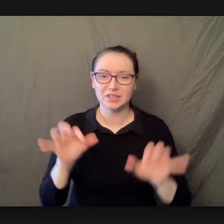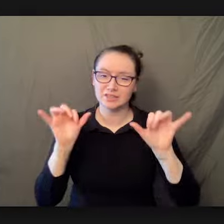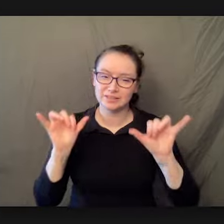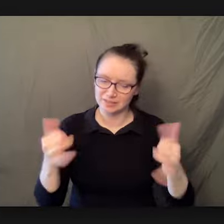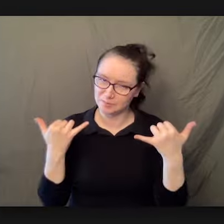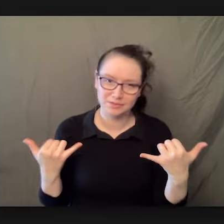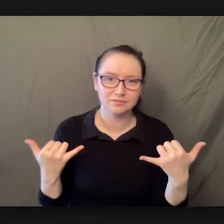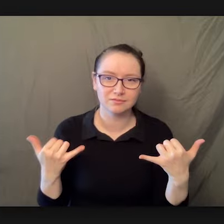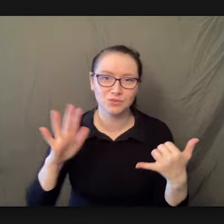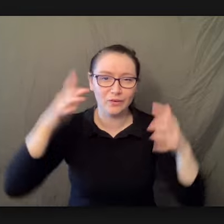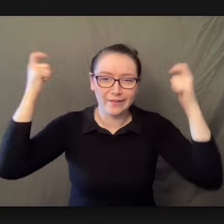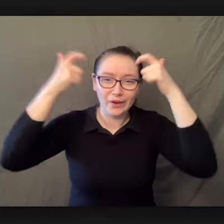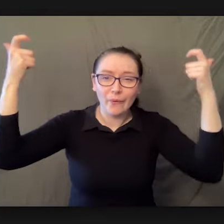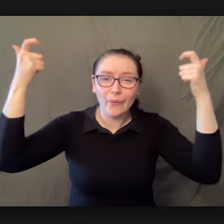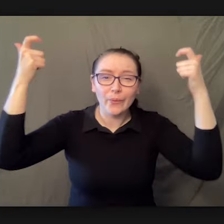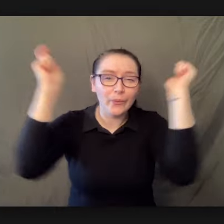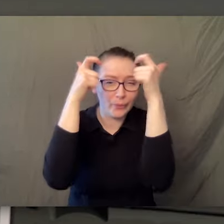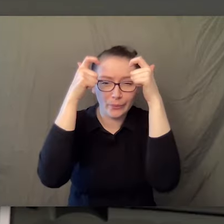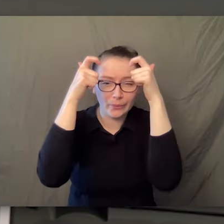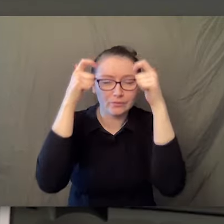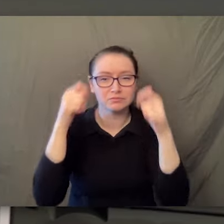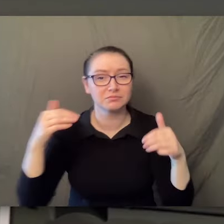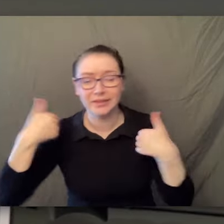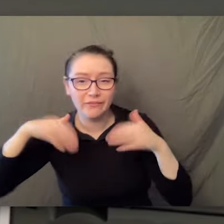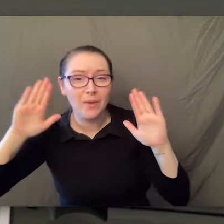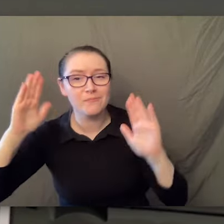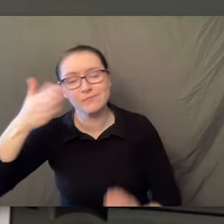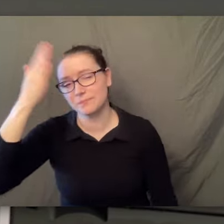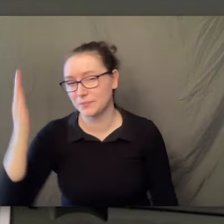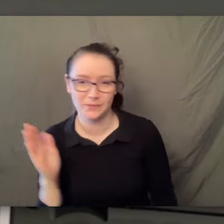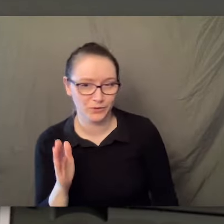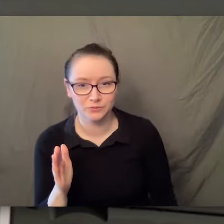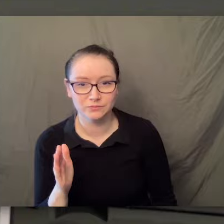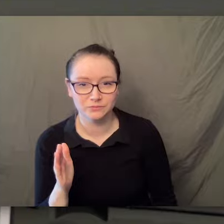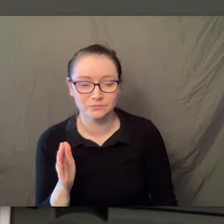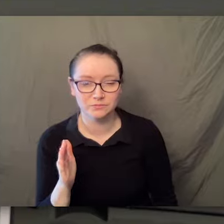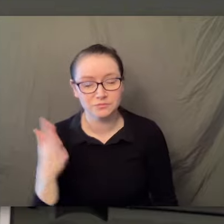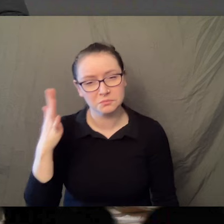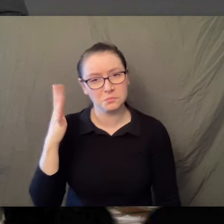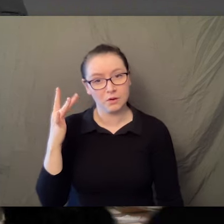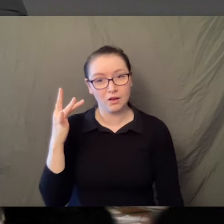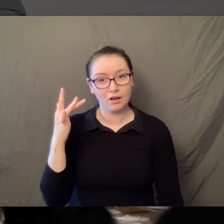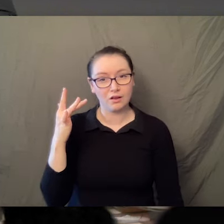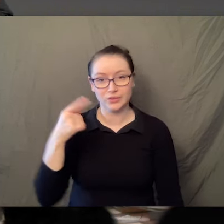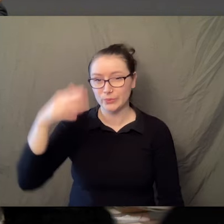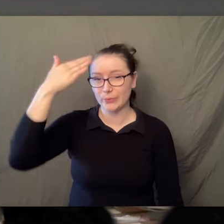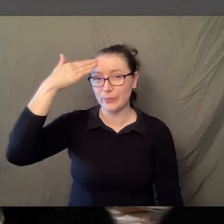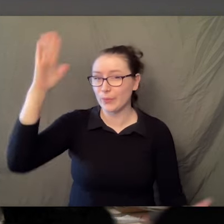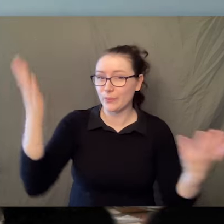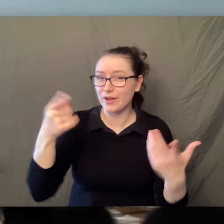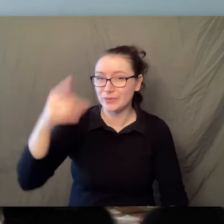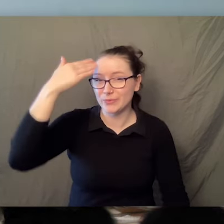this way instead. Stay present, drop your ego, and never, ever give up. Because after